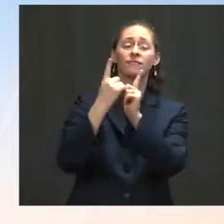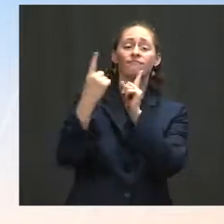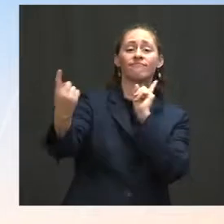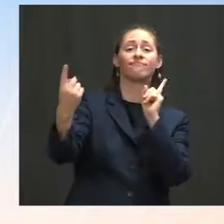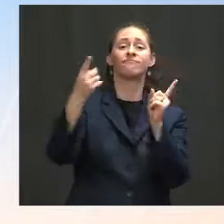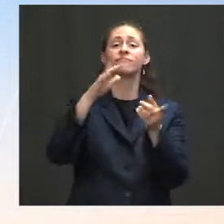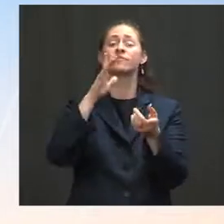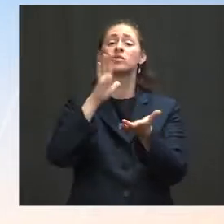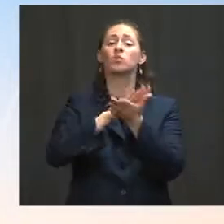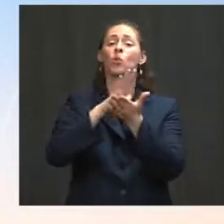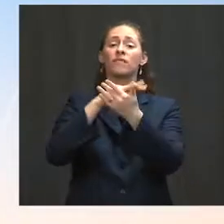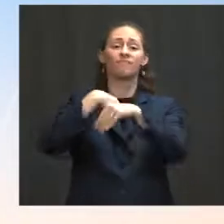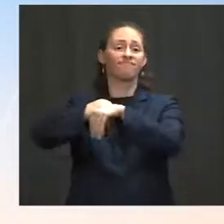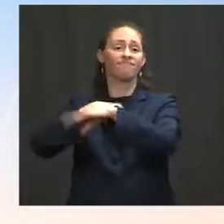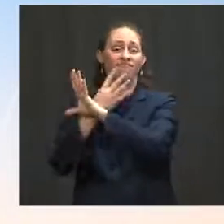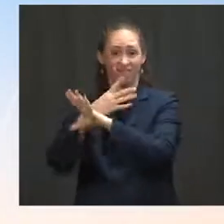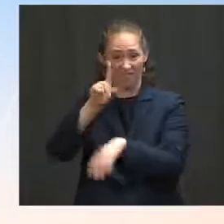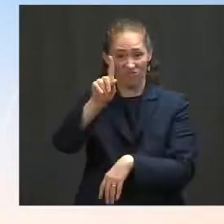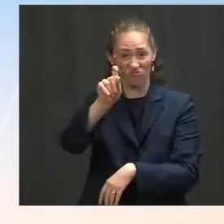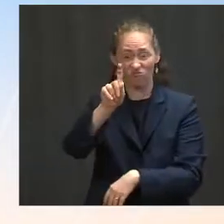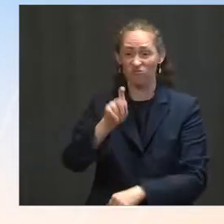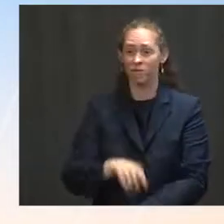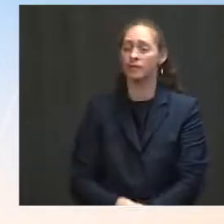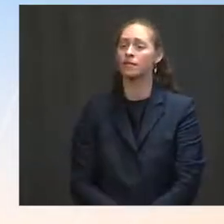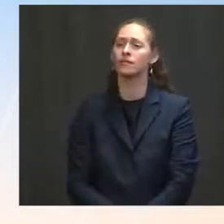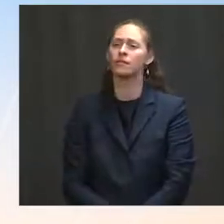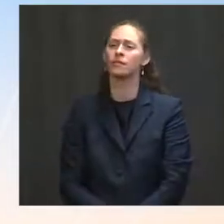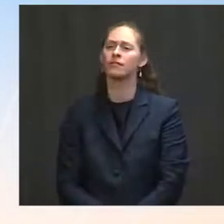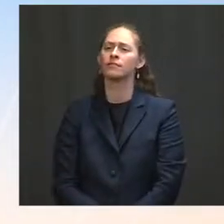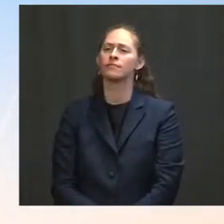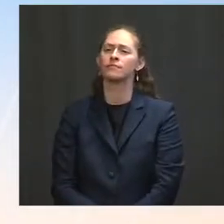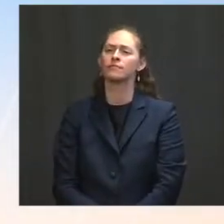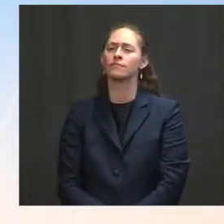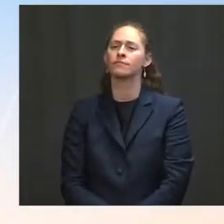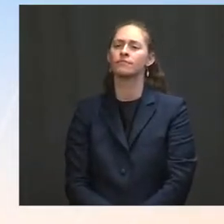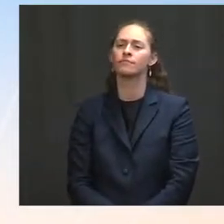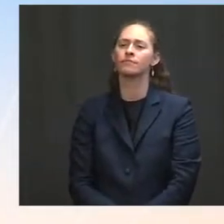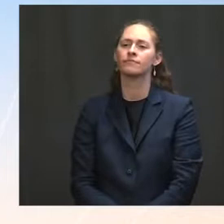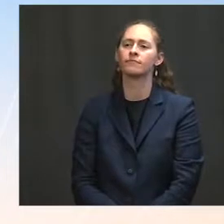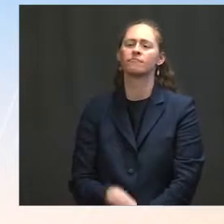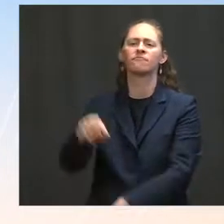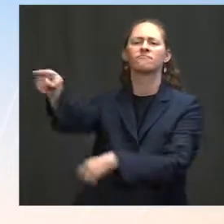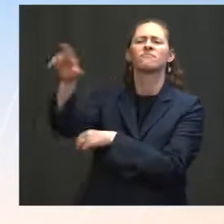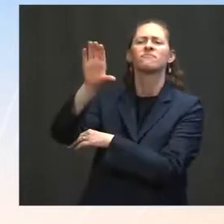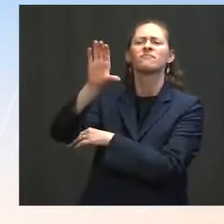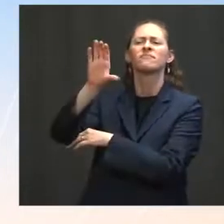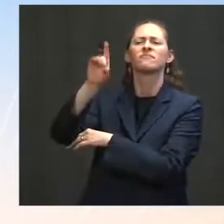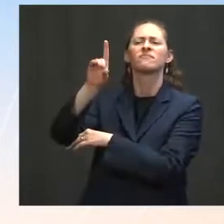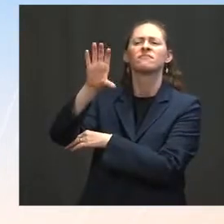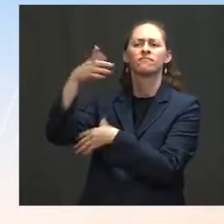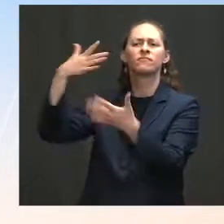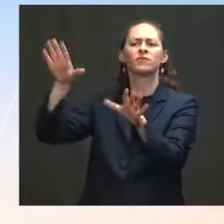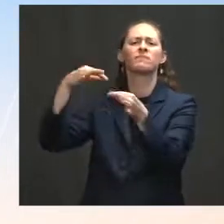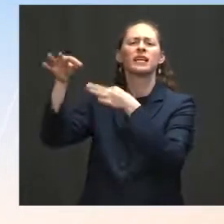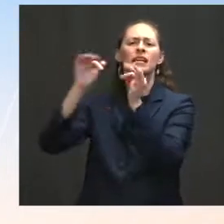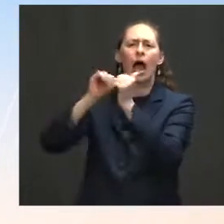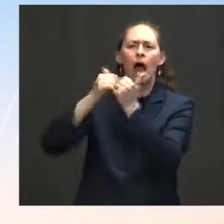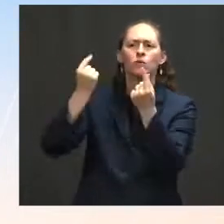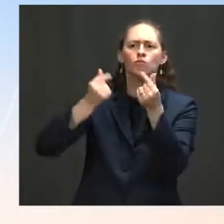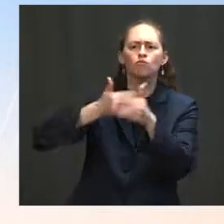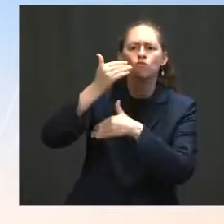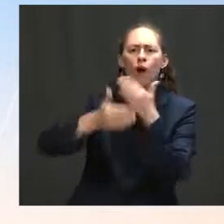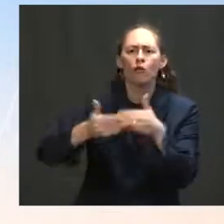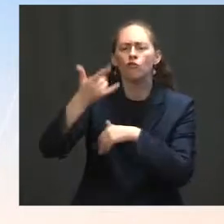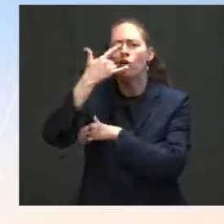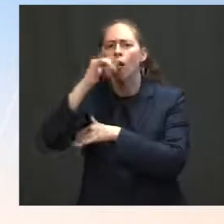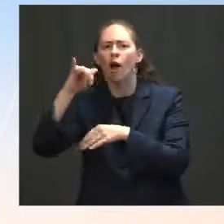CDC laid out ways several months ago that all schools can safely return to in-person learning. That applies to schools in areas